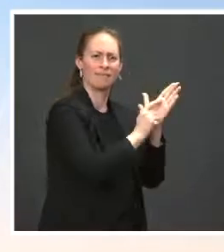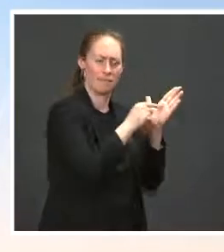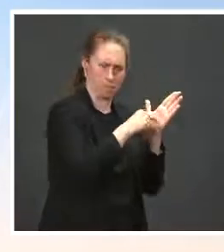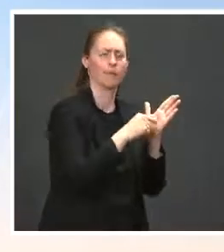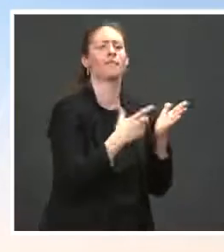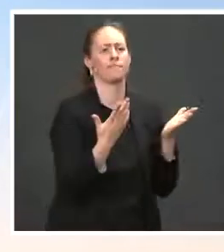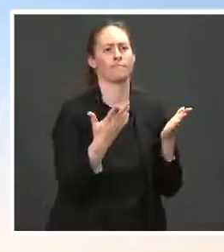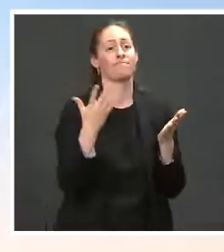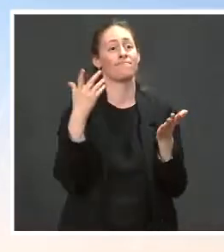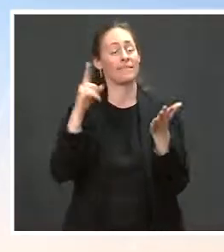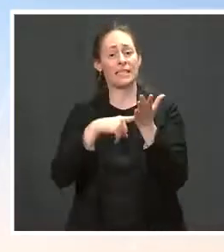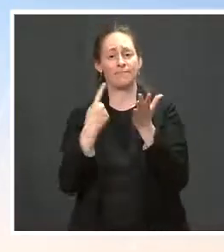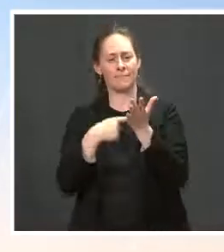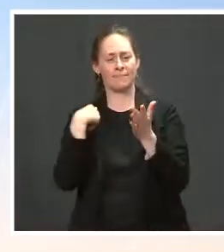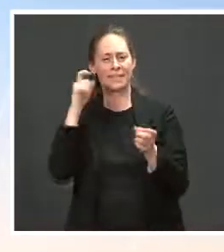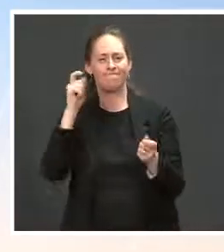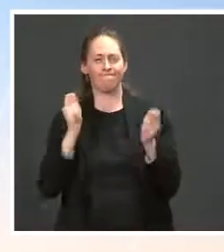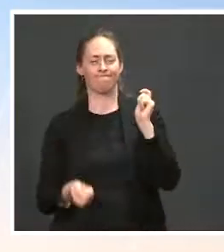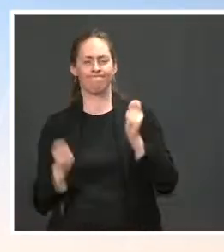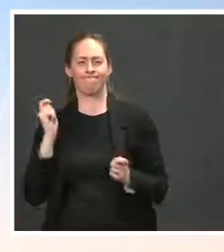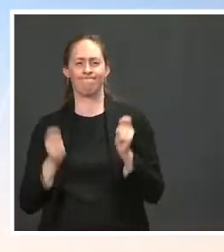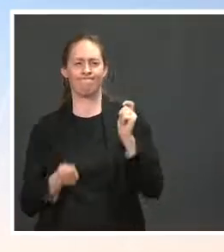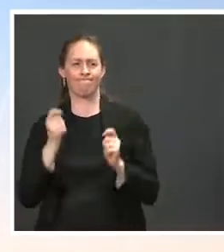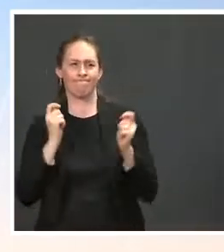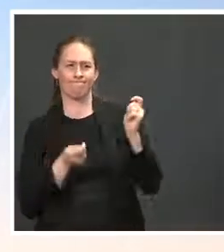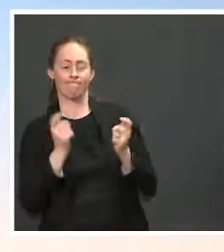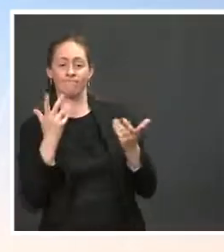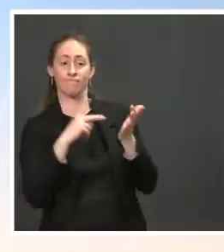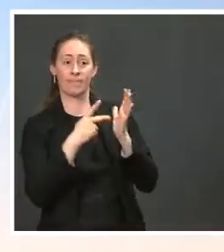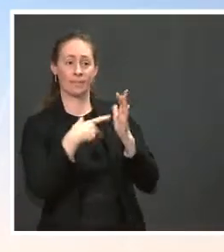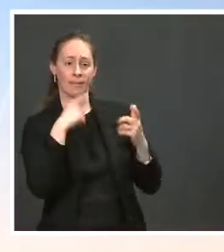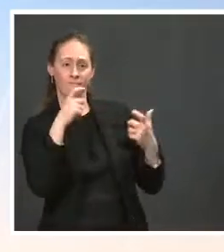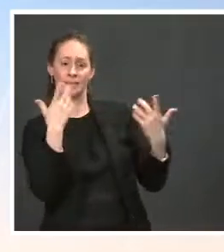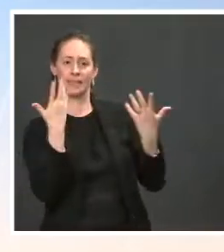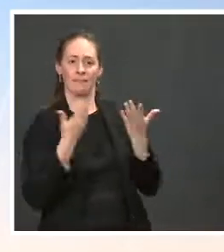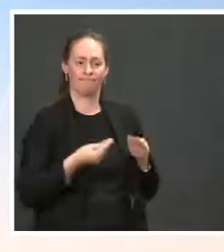best strategy is to provide the space for those conversations